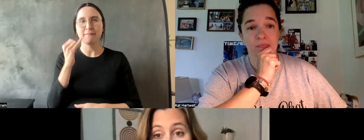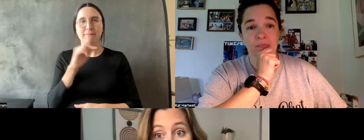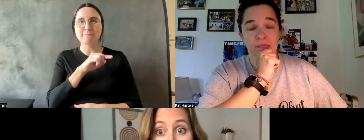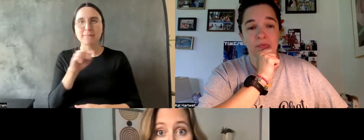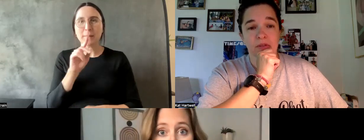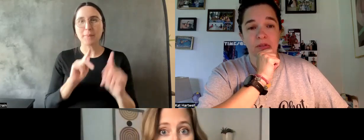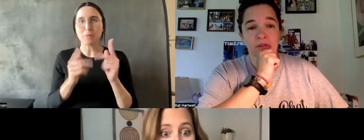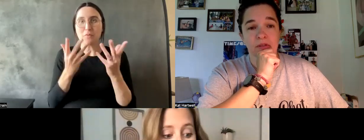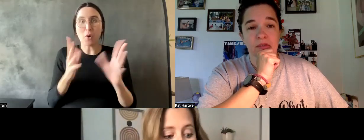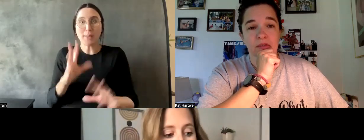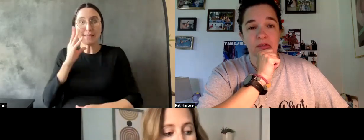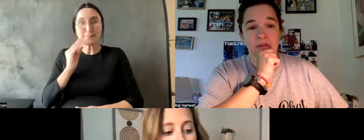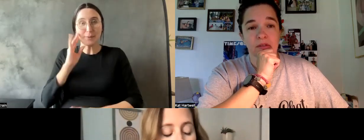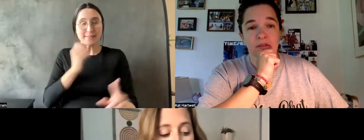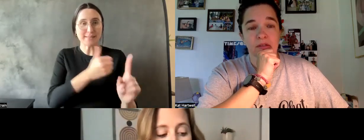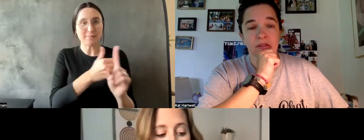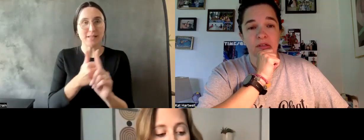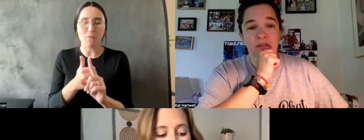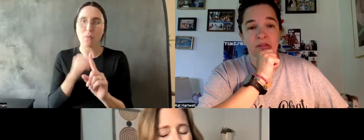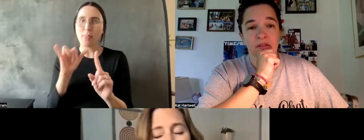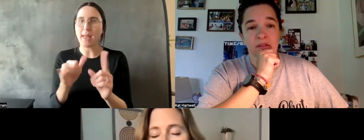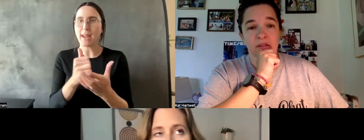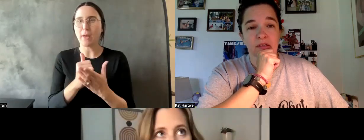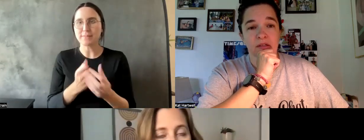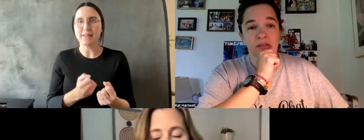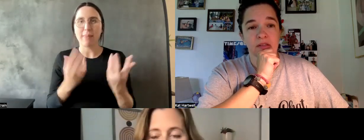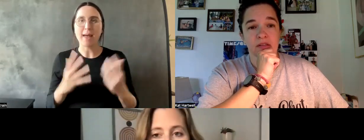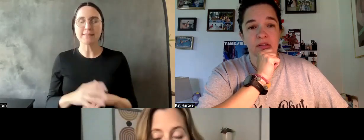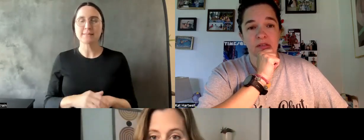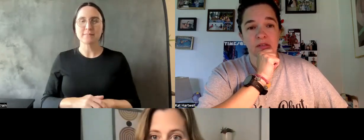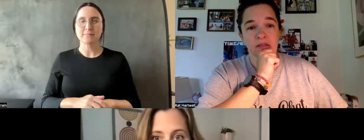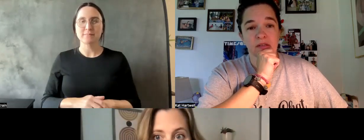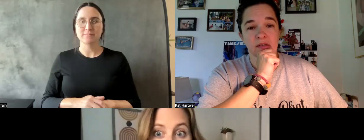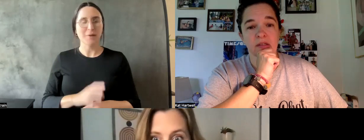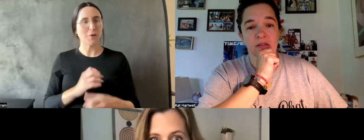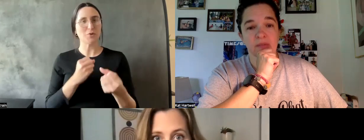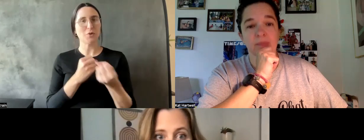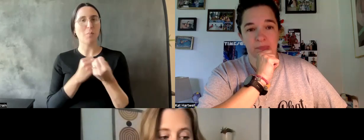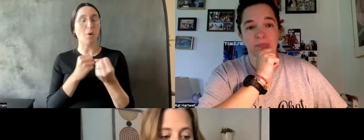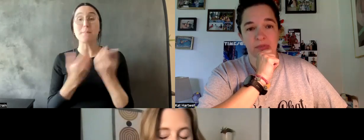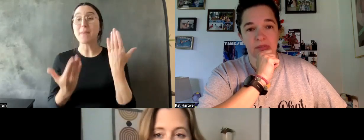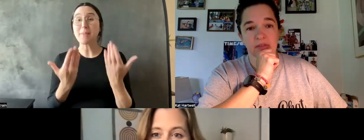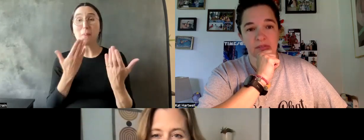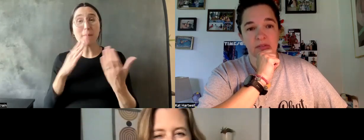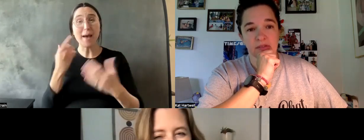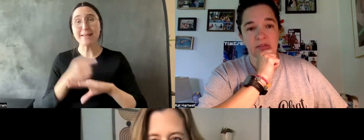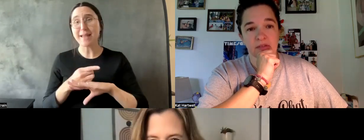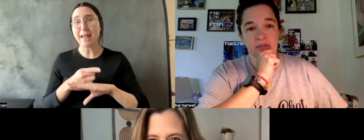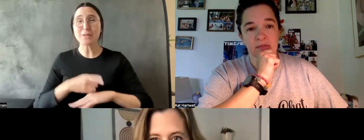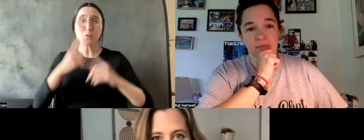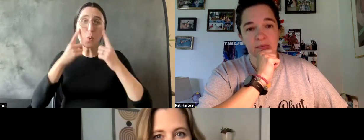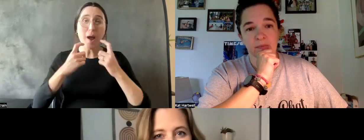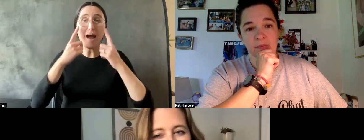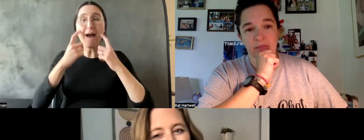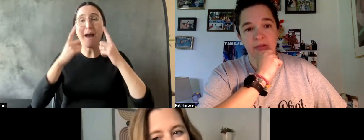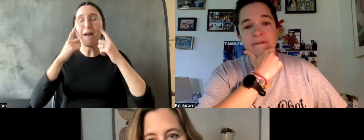like the key, right? And then just having somebody just to cry to or just be